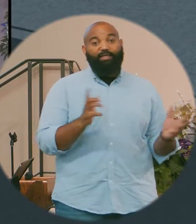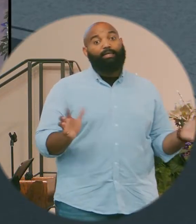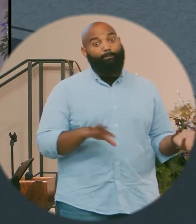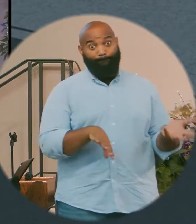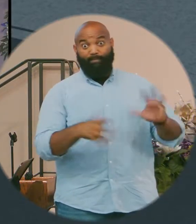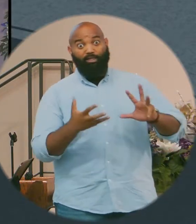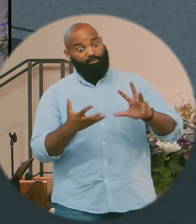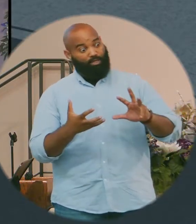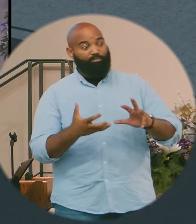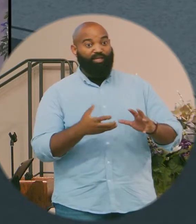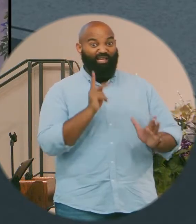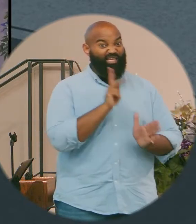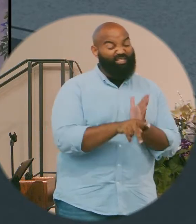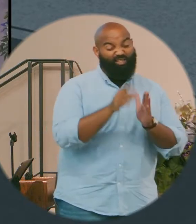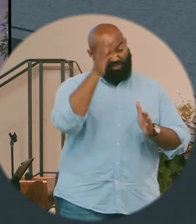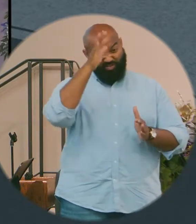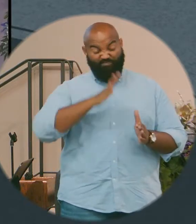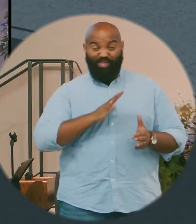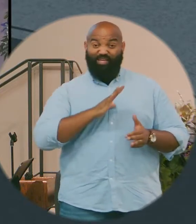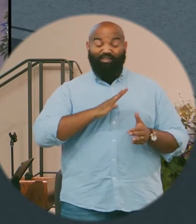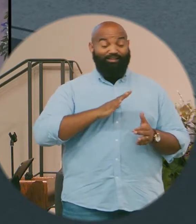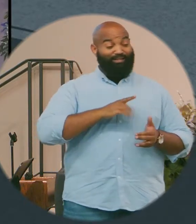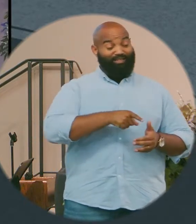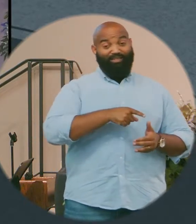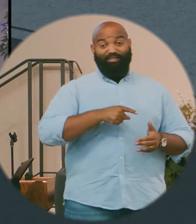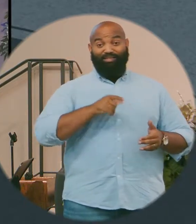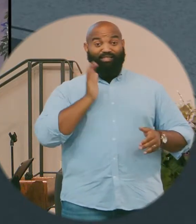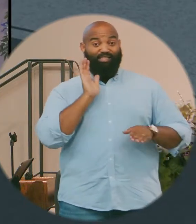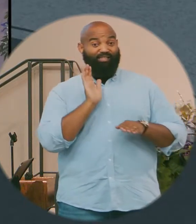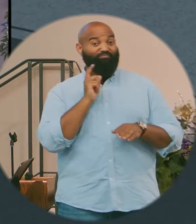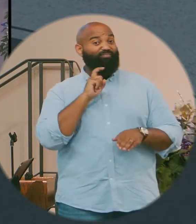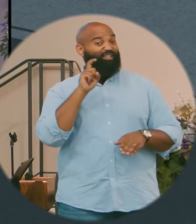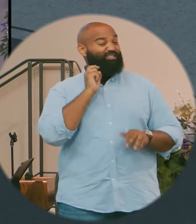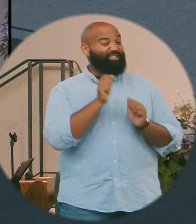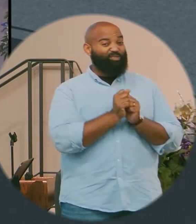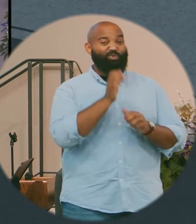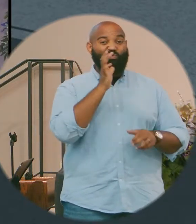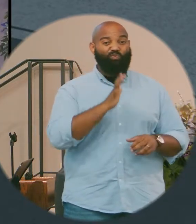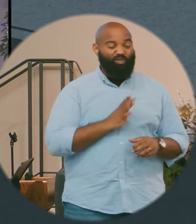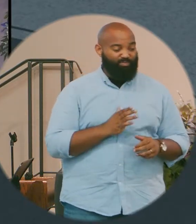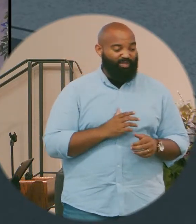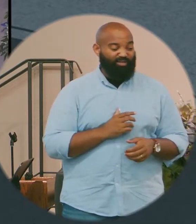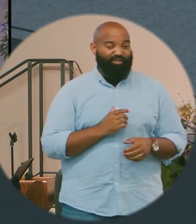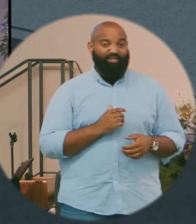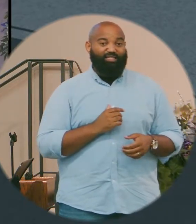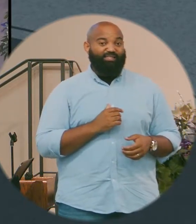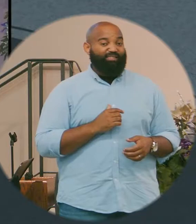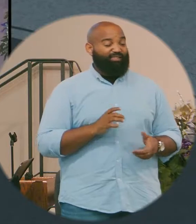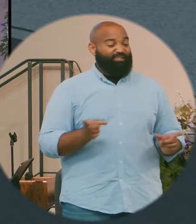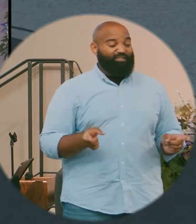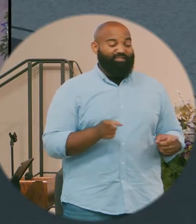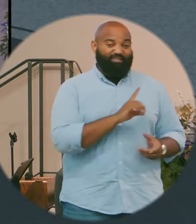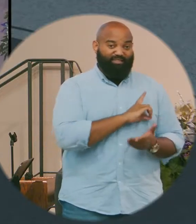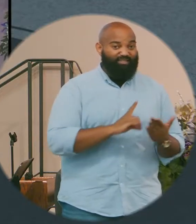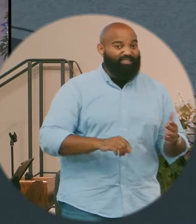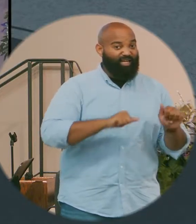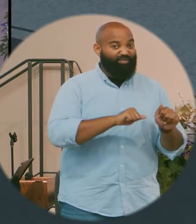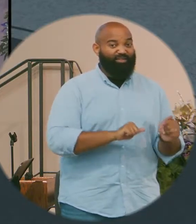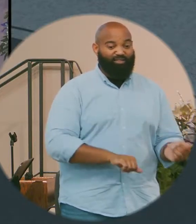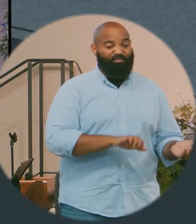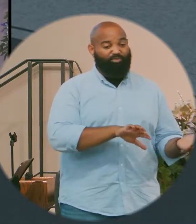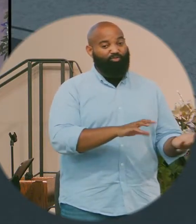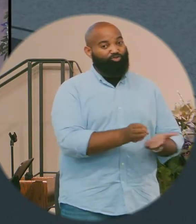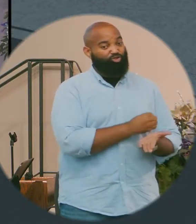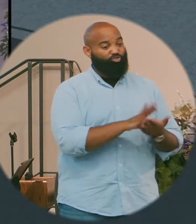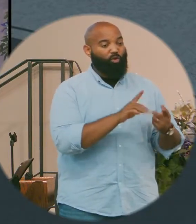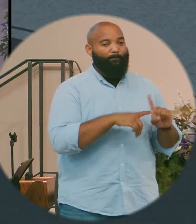said in 2 Samuel, Nathan told him, "You're not going to die. Don't worry about it." And David did, went on to do some great things.